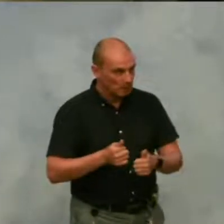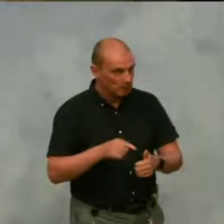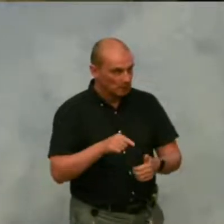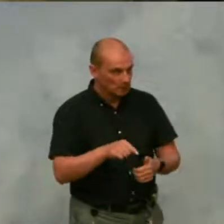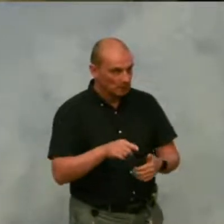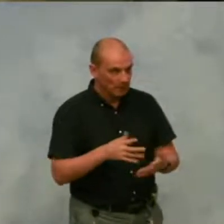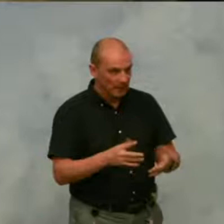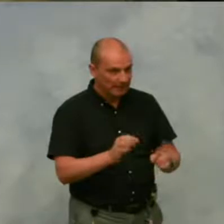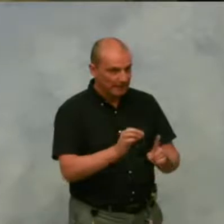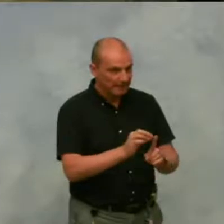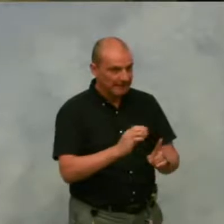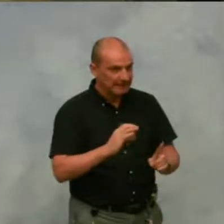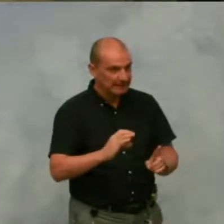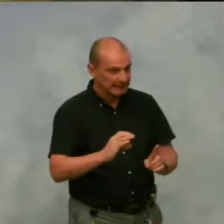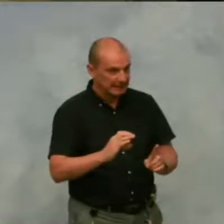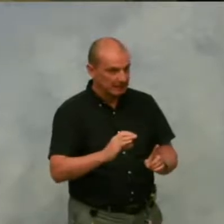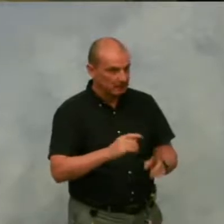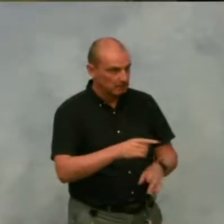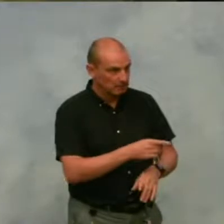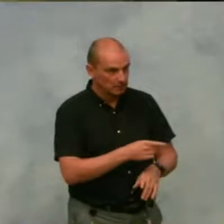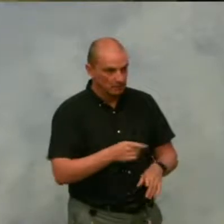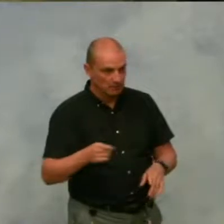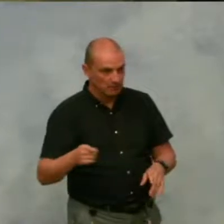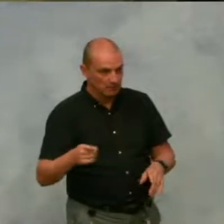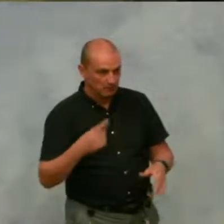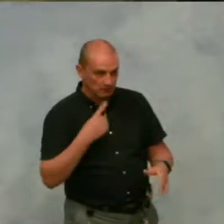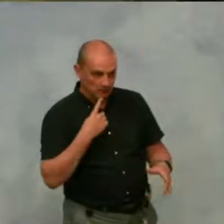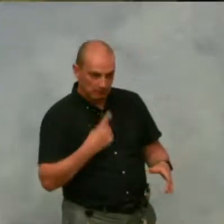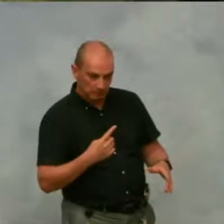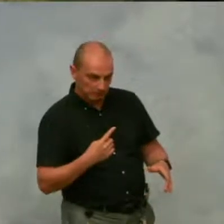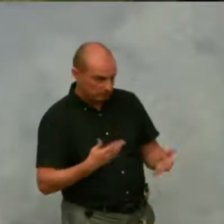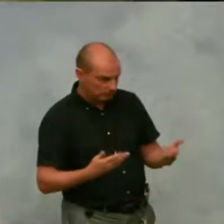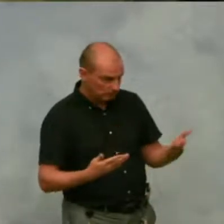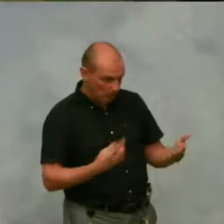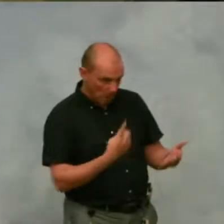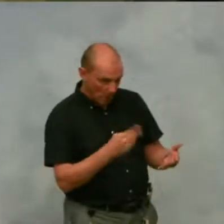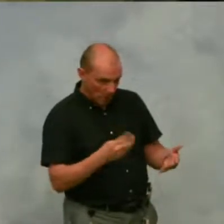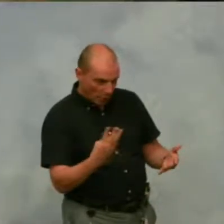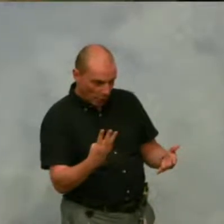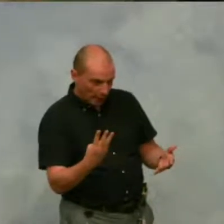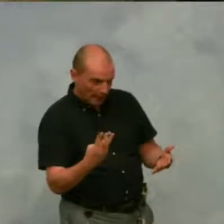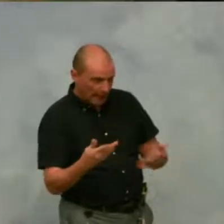know, 1.3% left out of an estate of